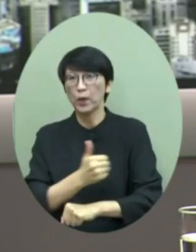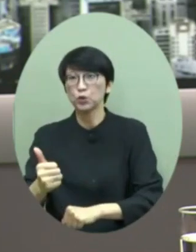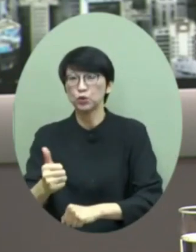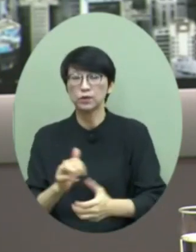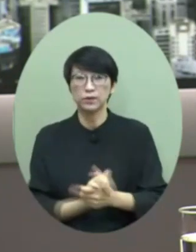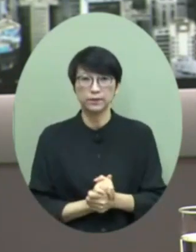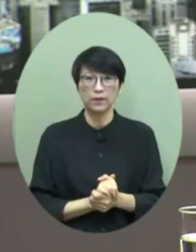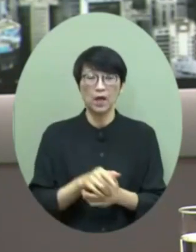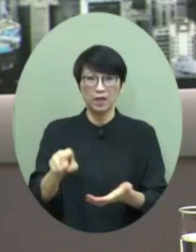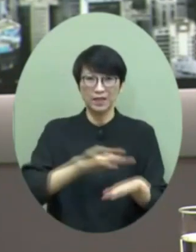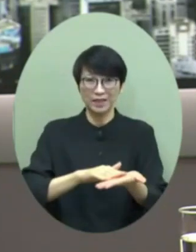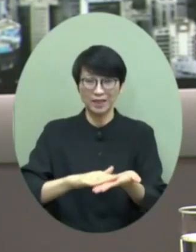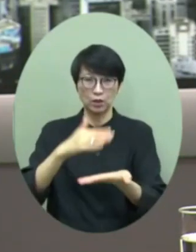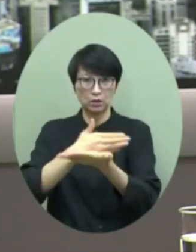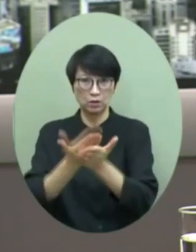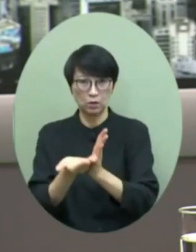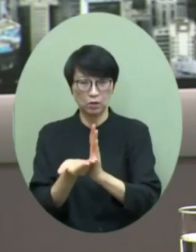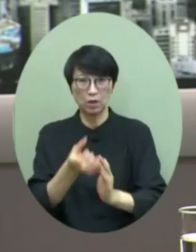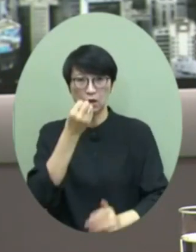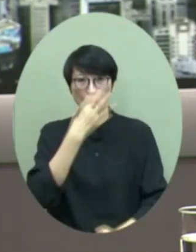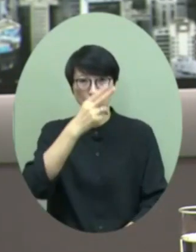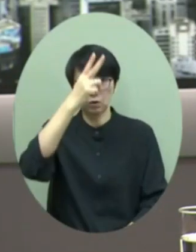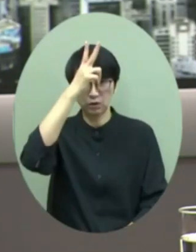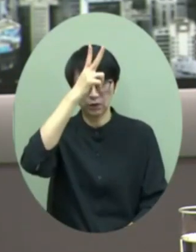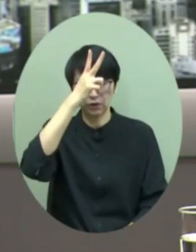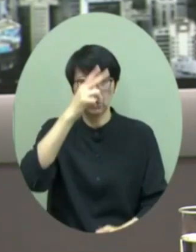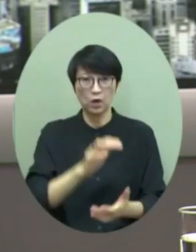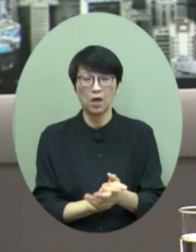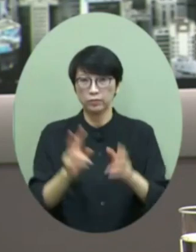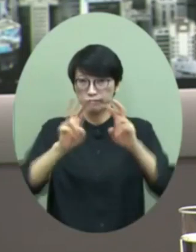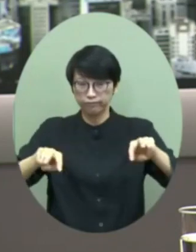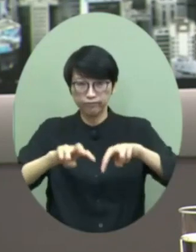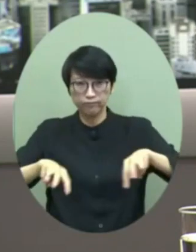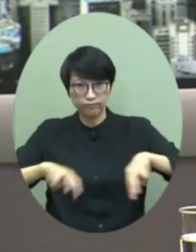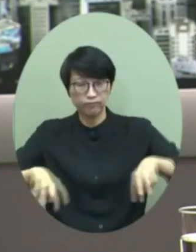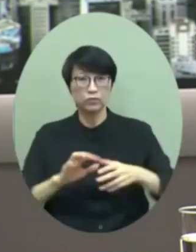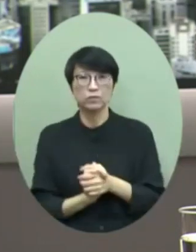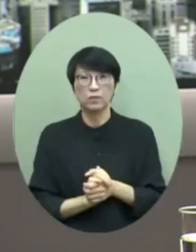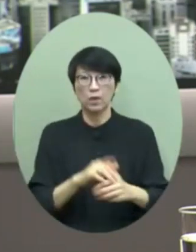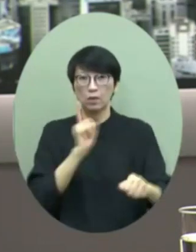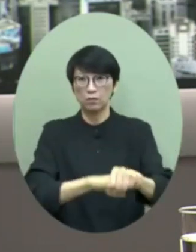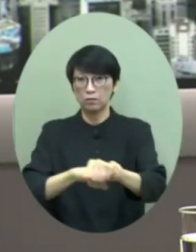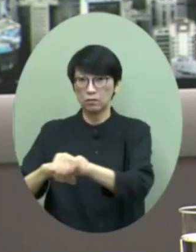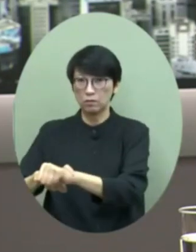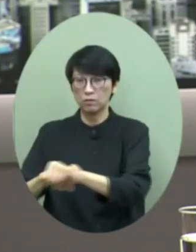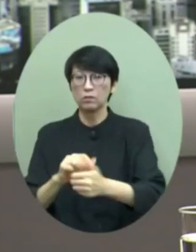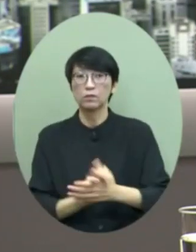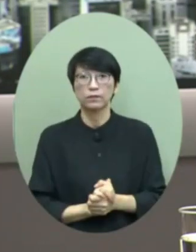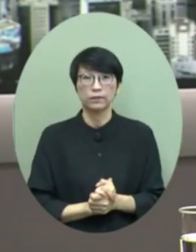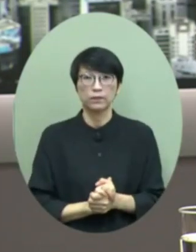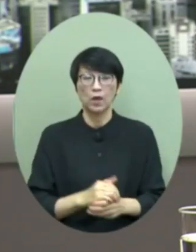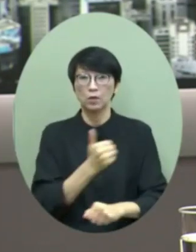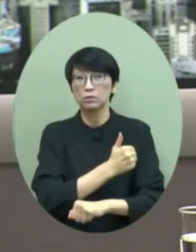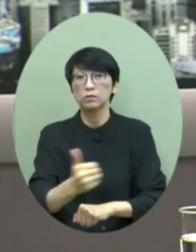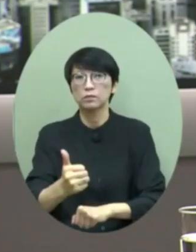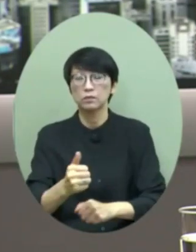will be handled and completed by the SL government. The bulk of the cases will also be investigated